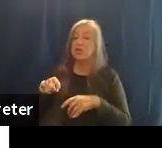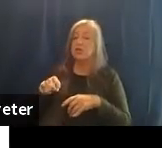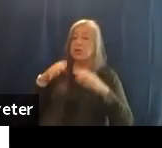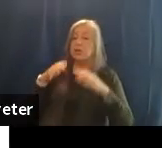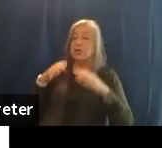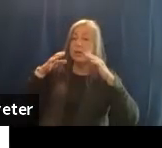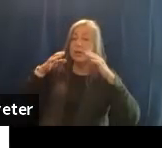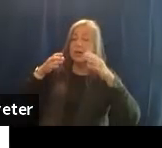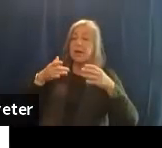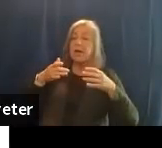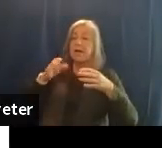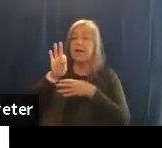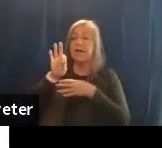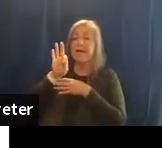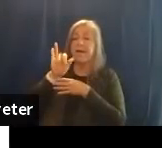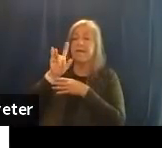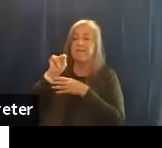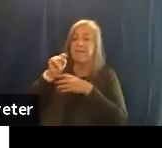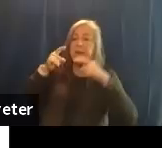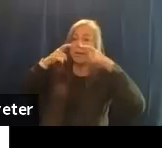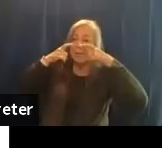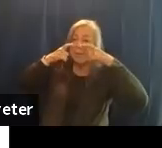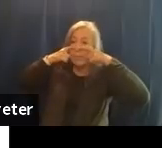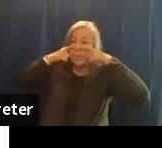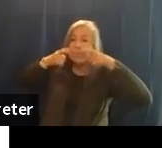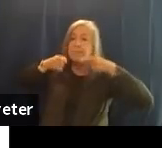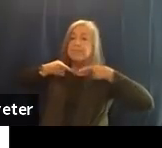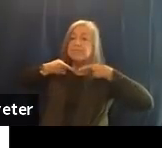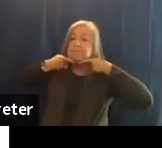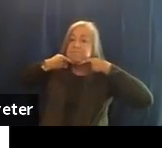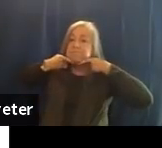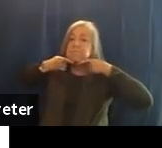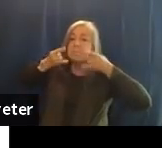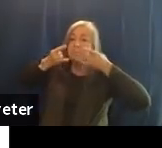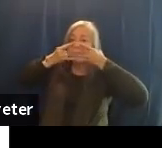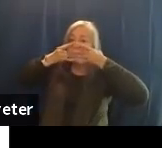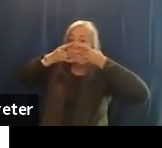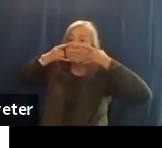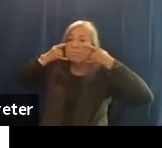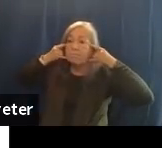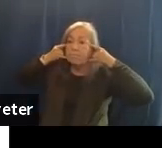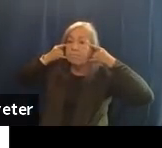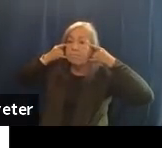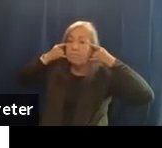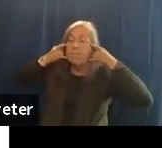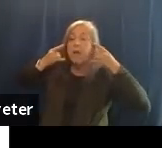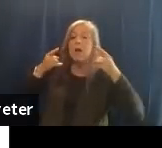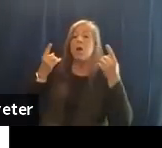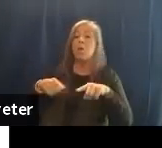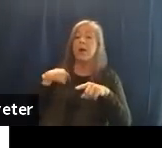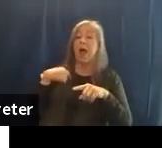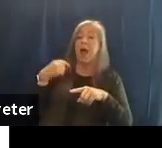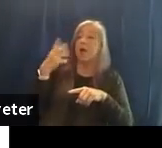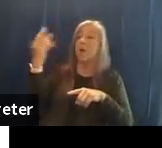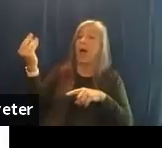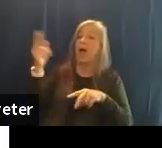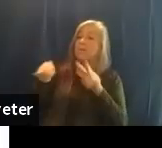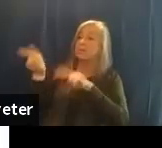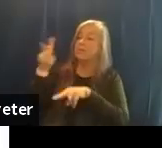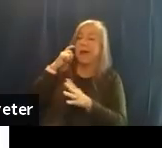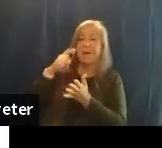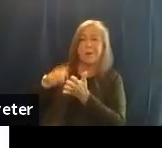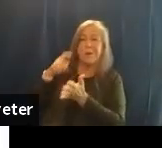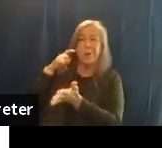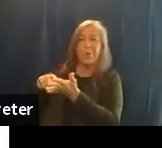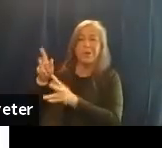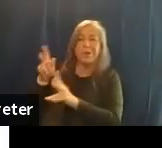And one of my favorite things that I see when I'm out and about is people wearing it just over their mouth. We definitely want to make sure that, that